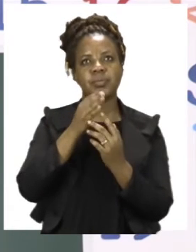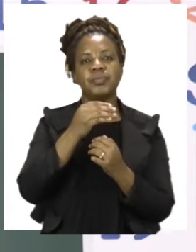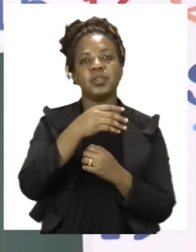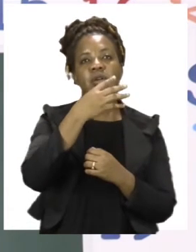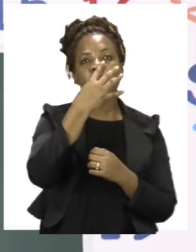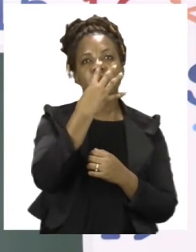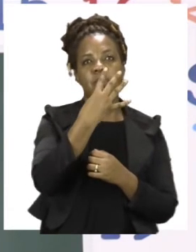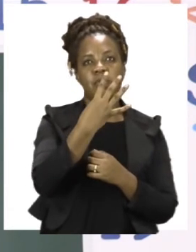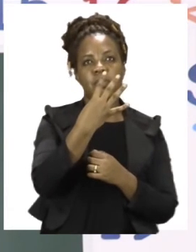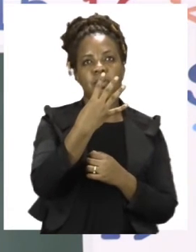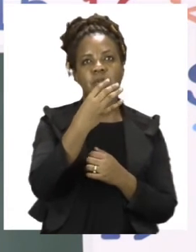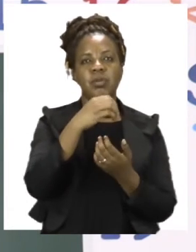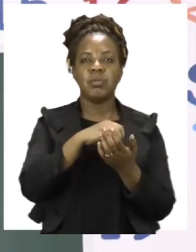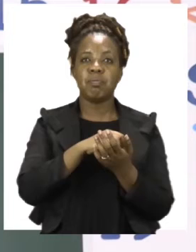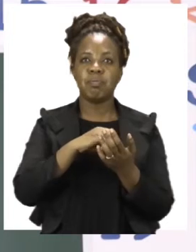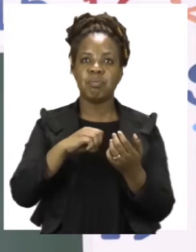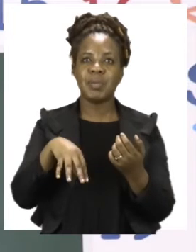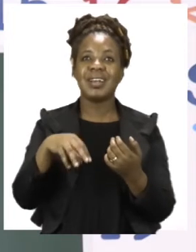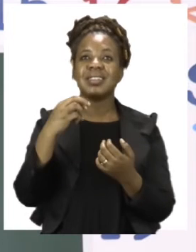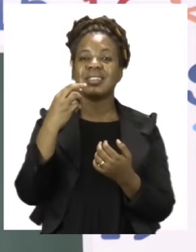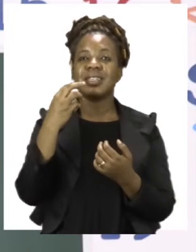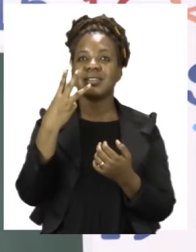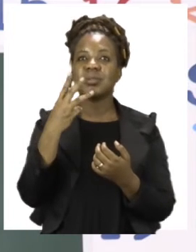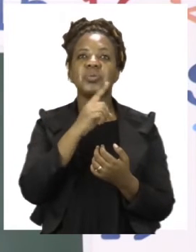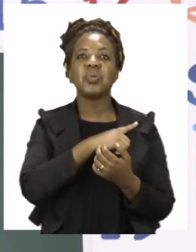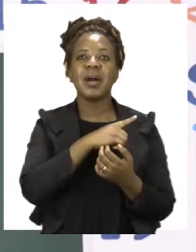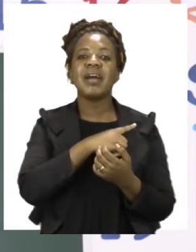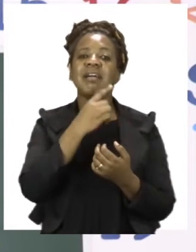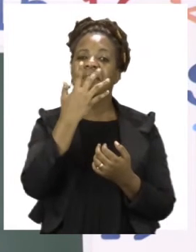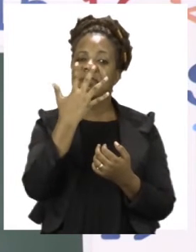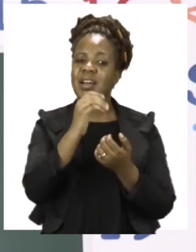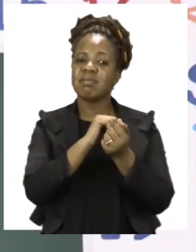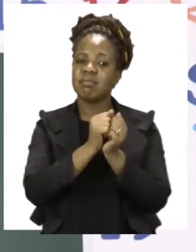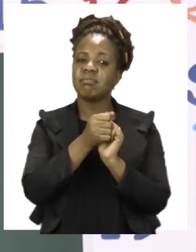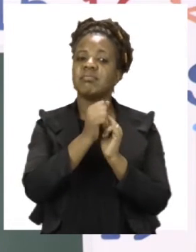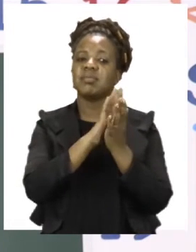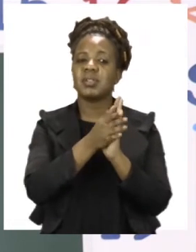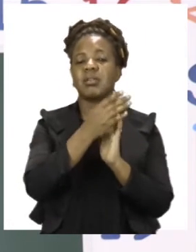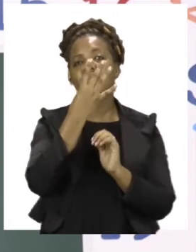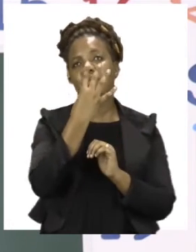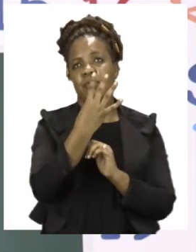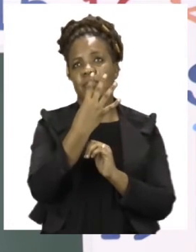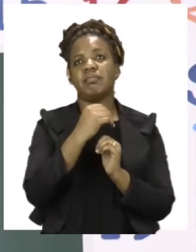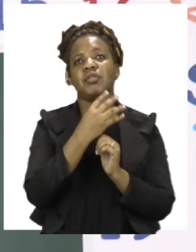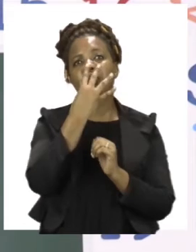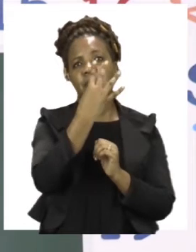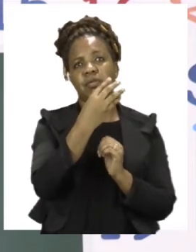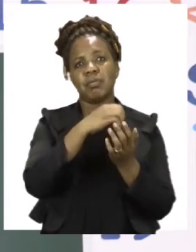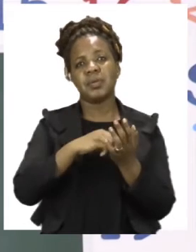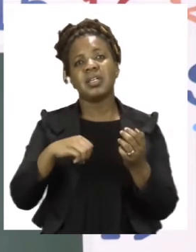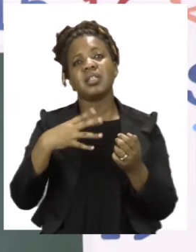minus 3 because we have crossed out our 5. And 4 minus 3 equals